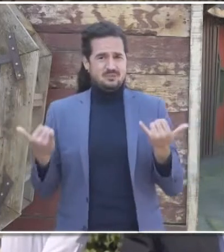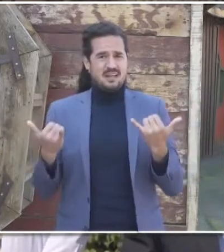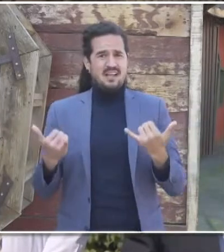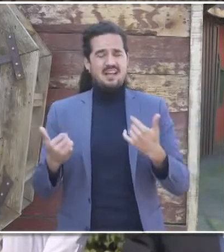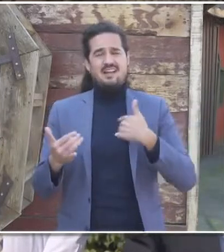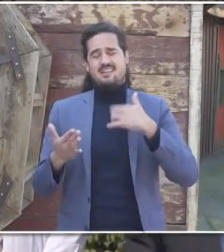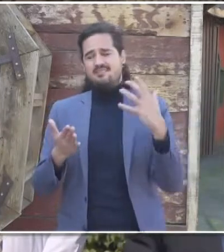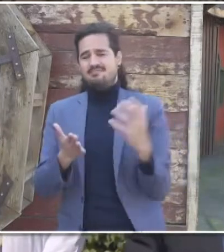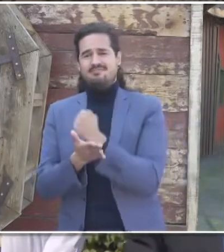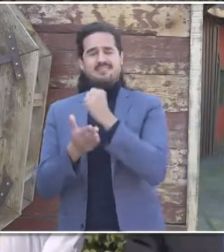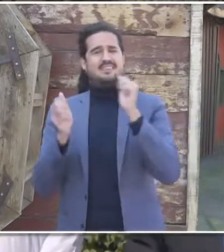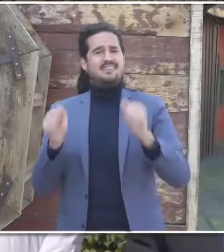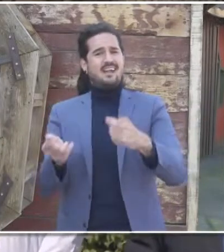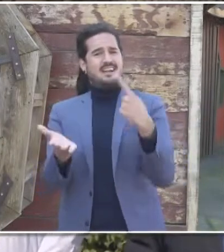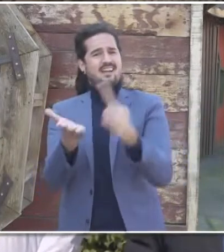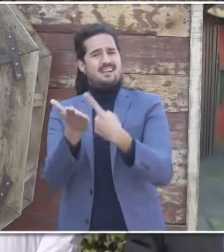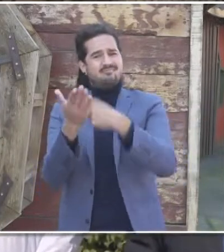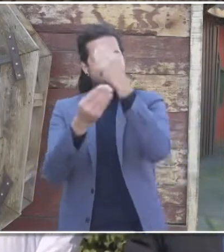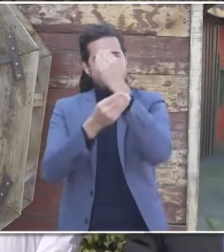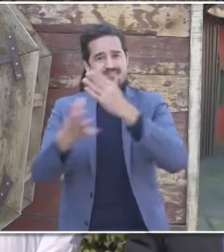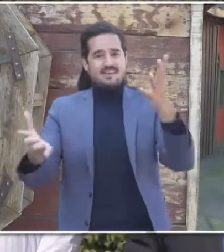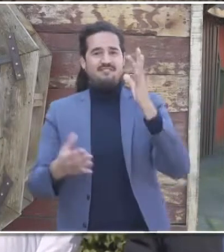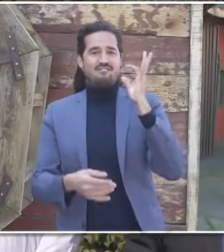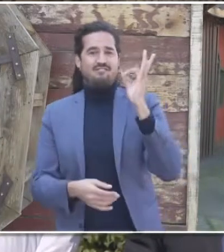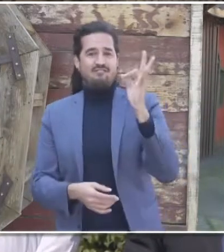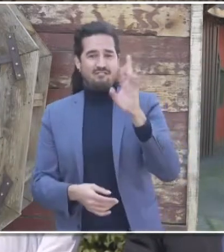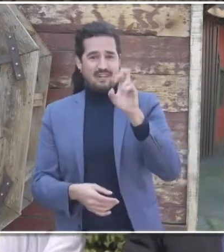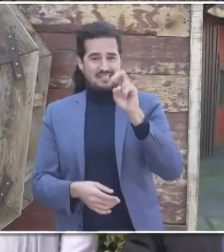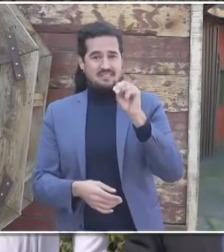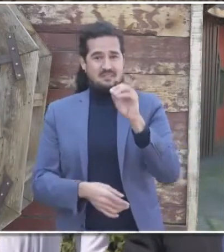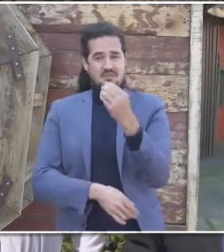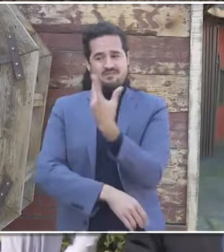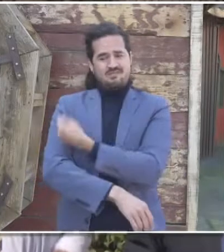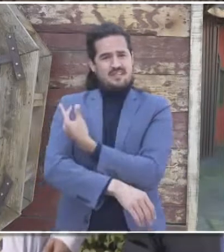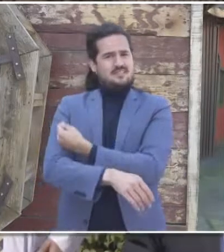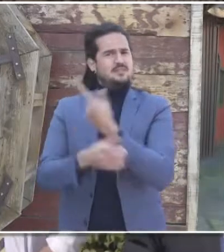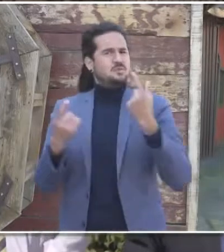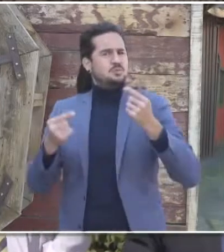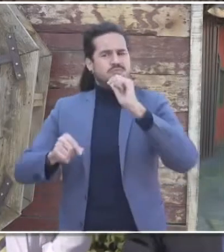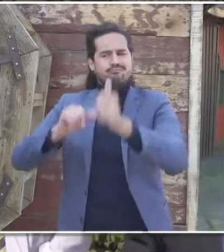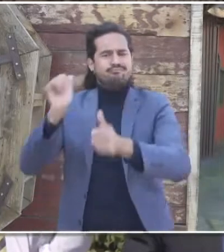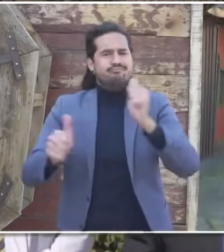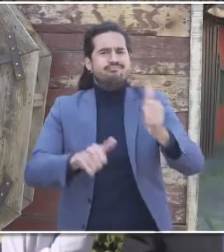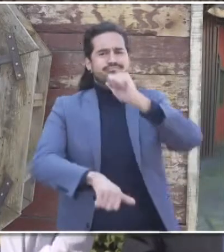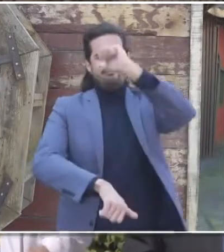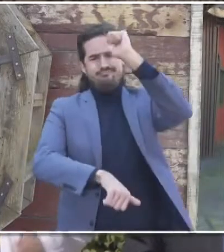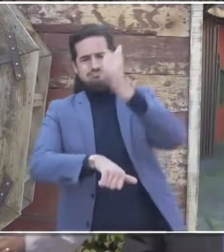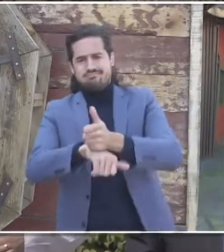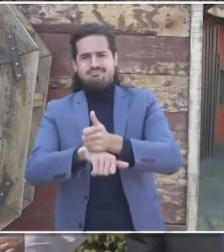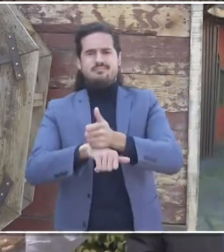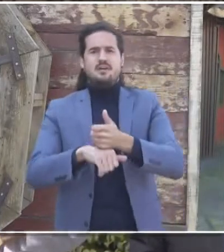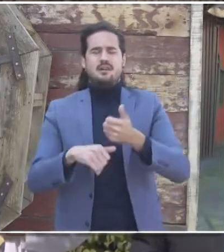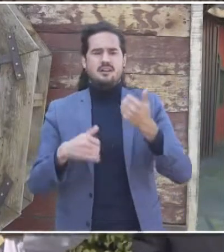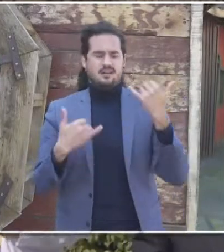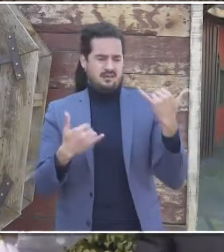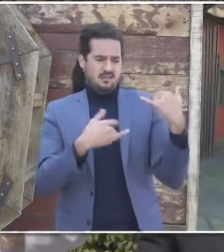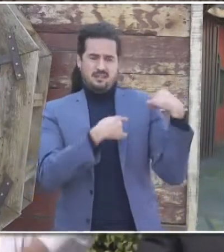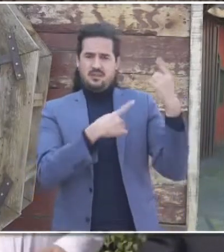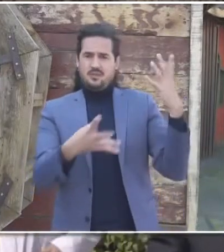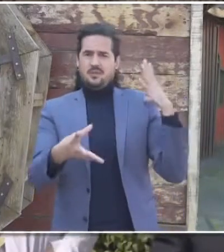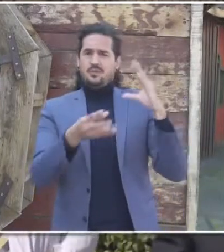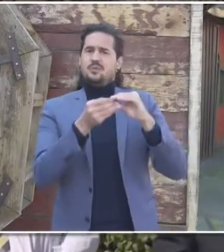here in Fresno County. And during this time, this historic time, we really need to think about how can our